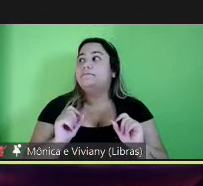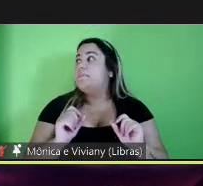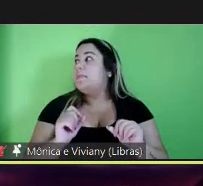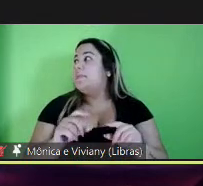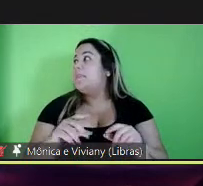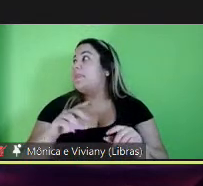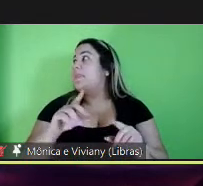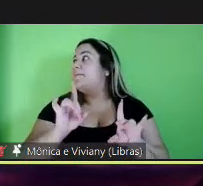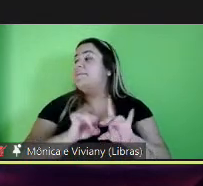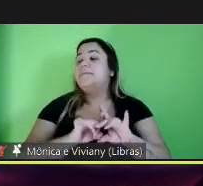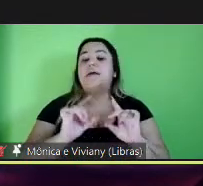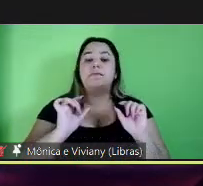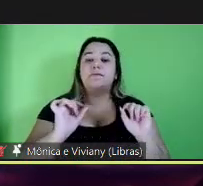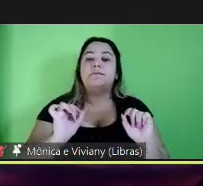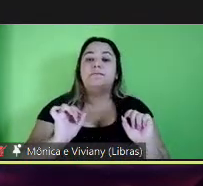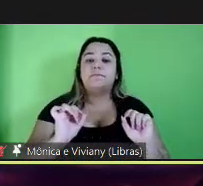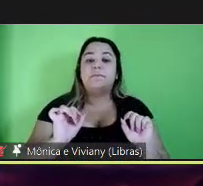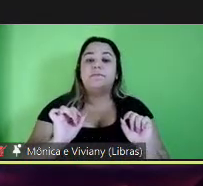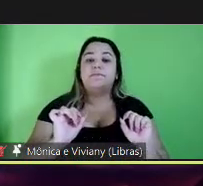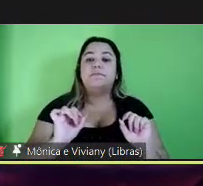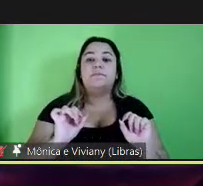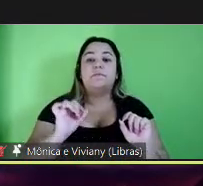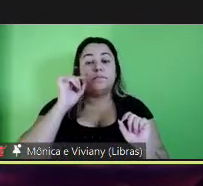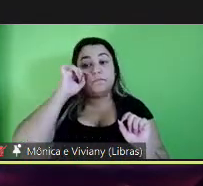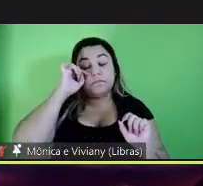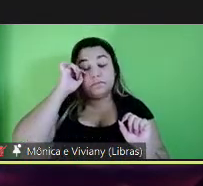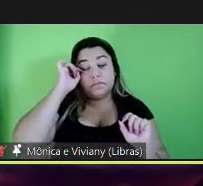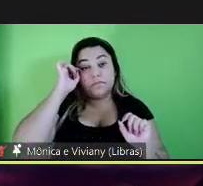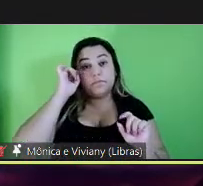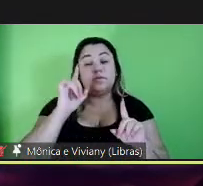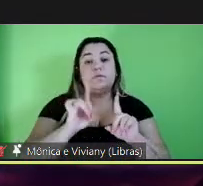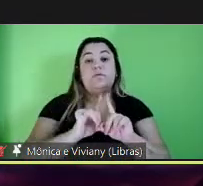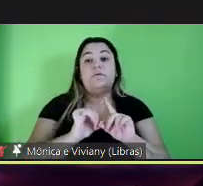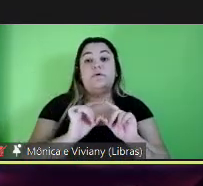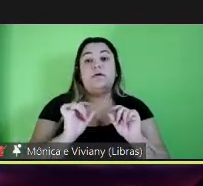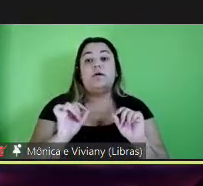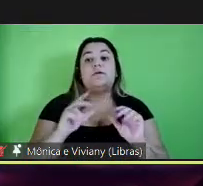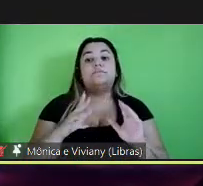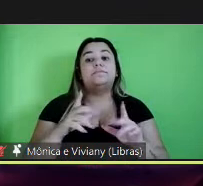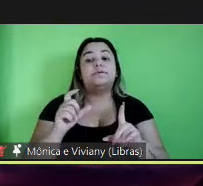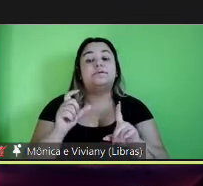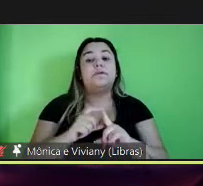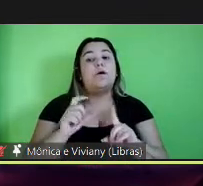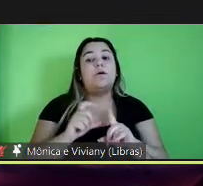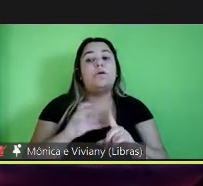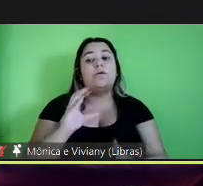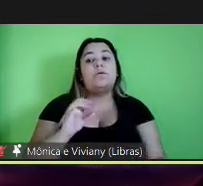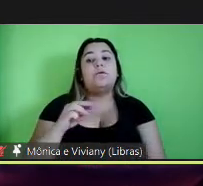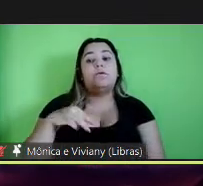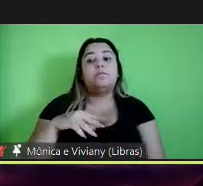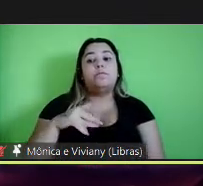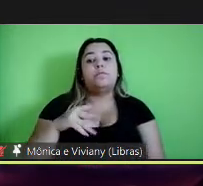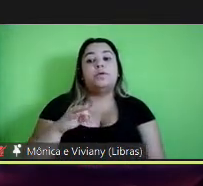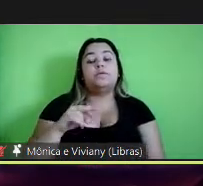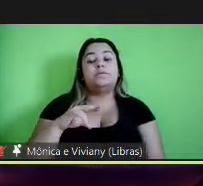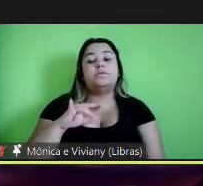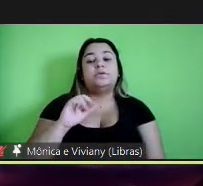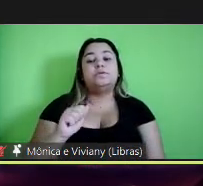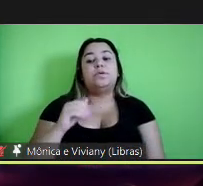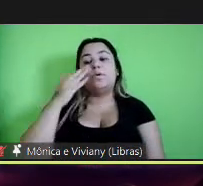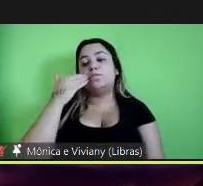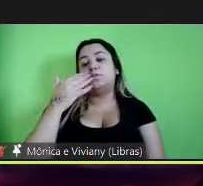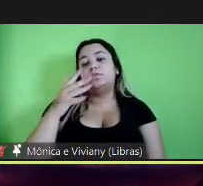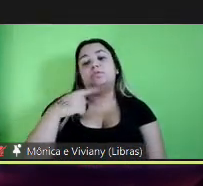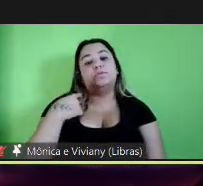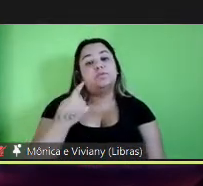cultural competence as well as its intelligence that will drive what it is we are trying to achieve. In terms of